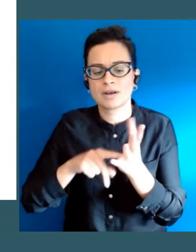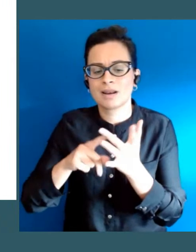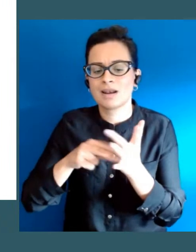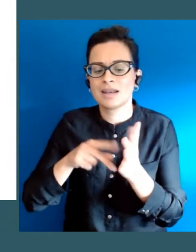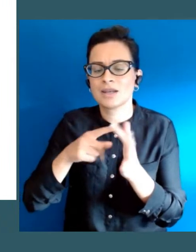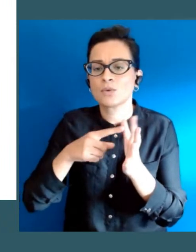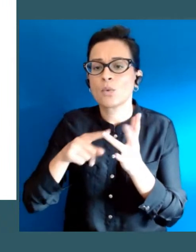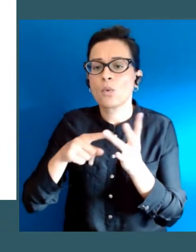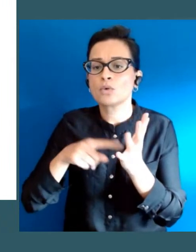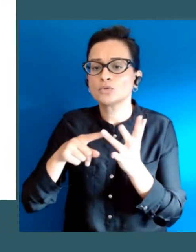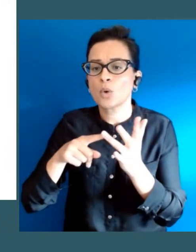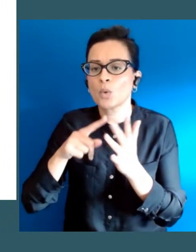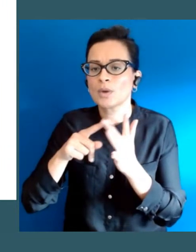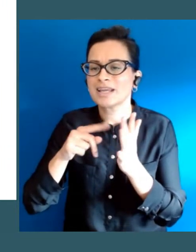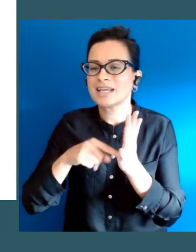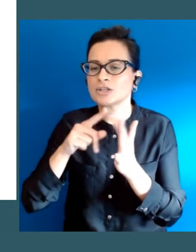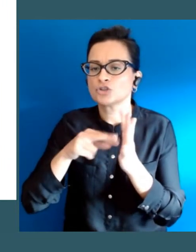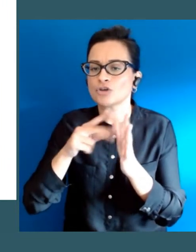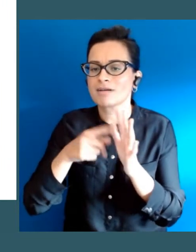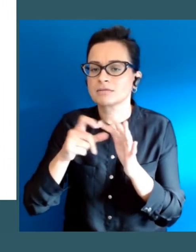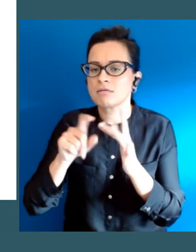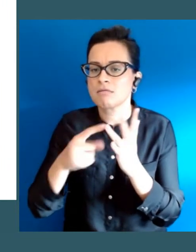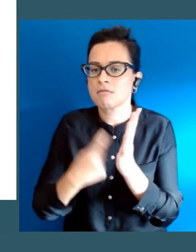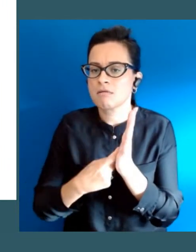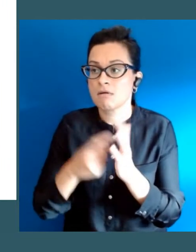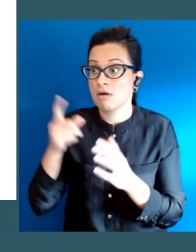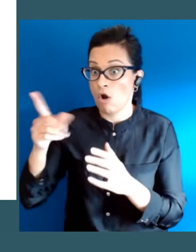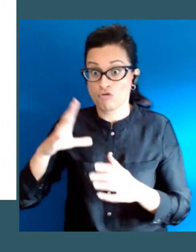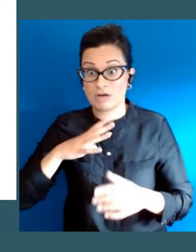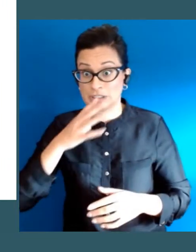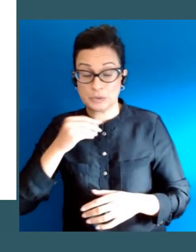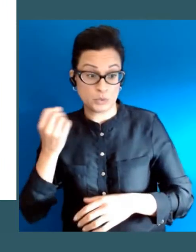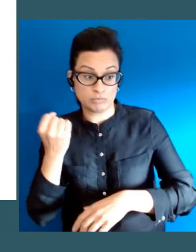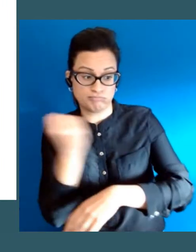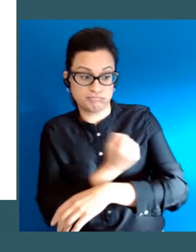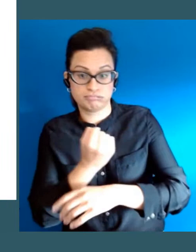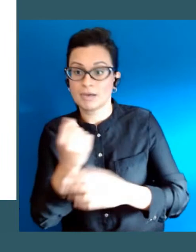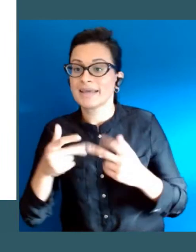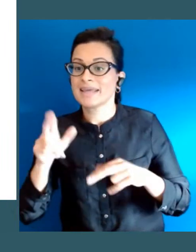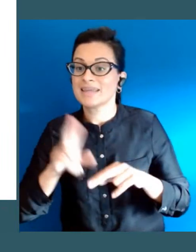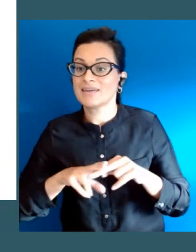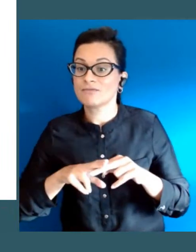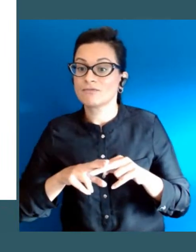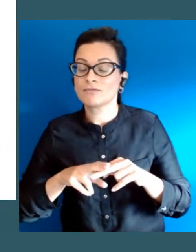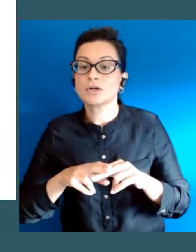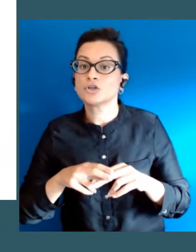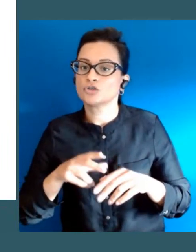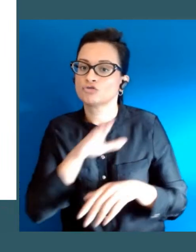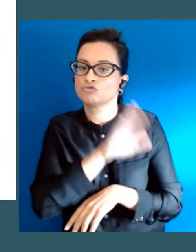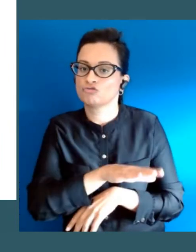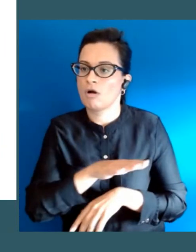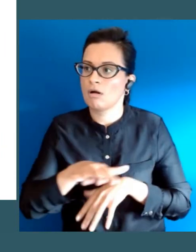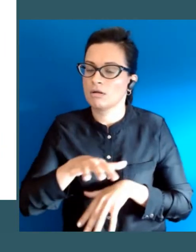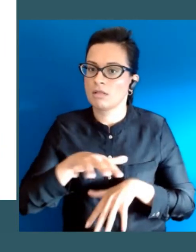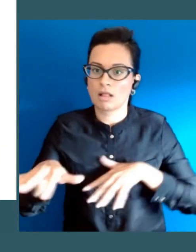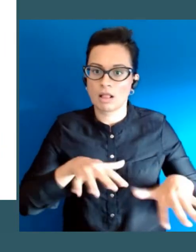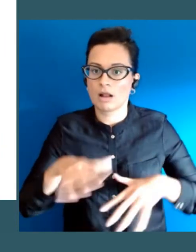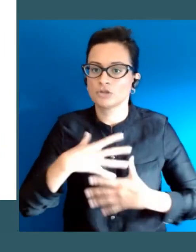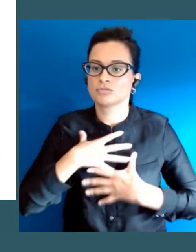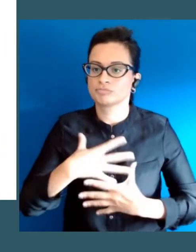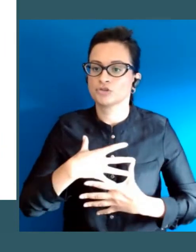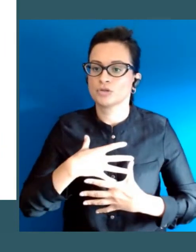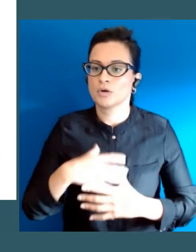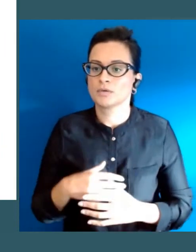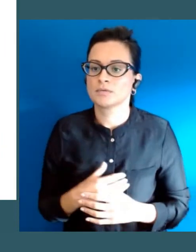their child's symptoms were suggestive of anaphylaxis. But in